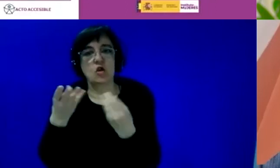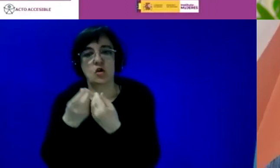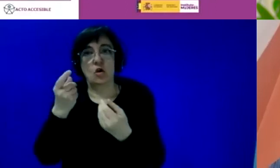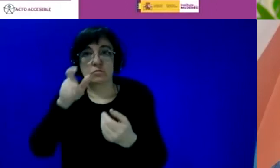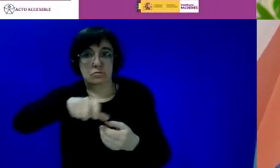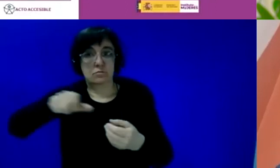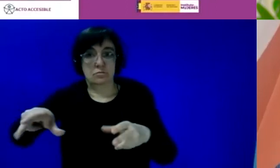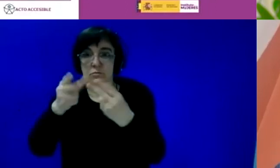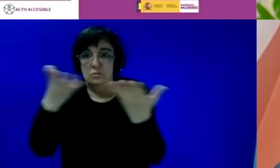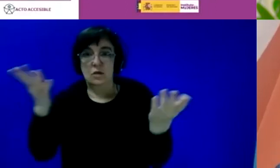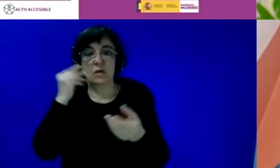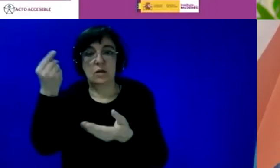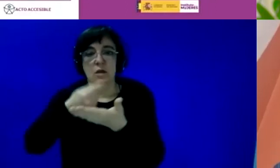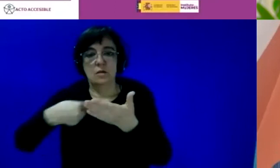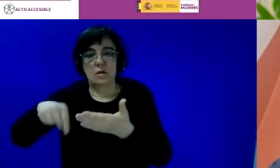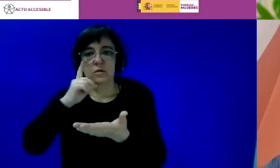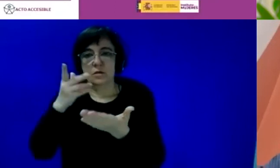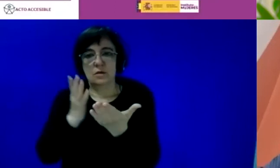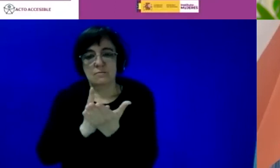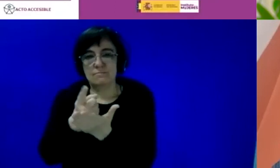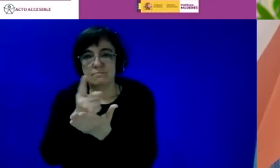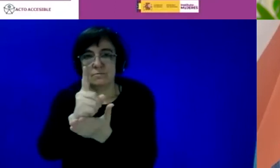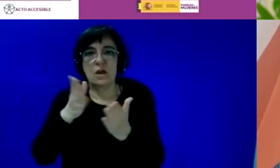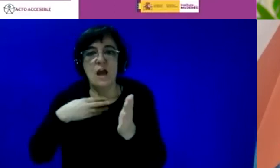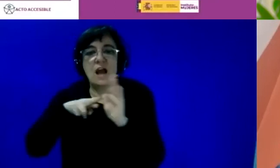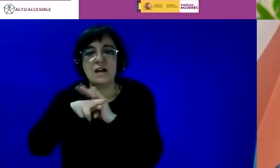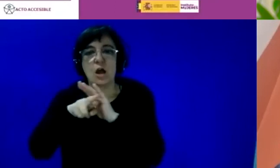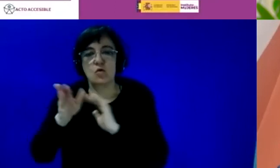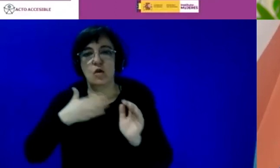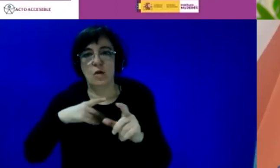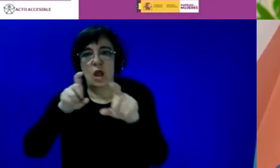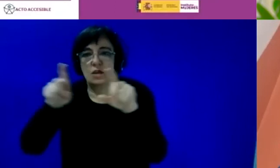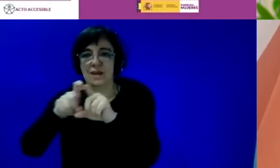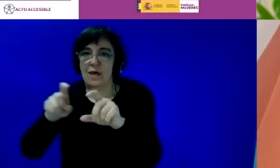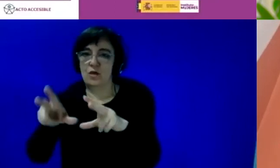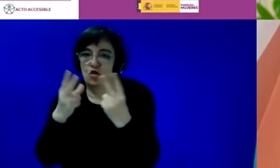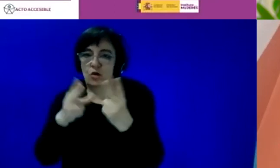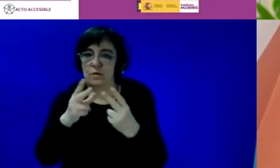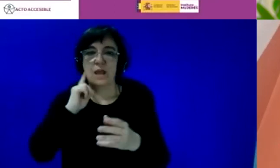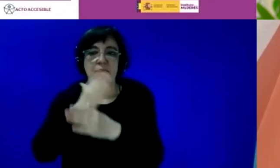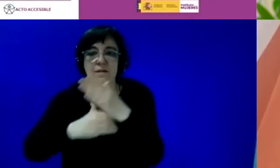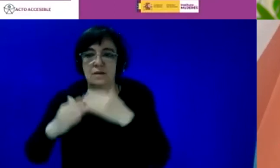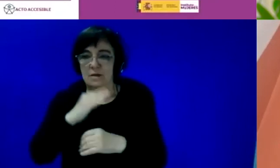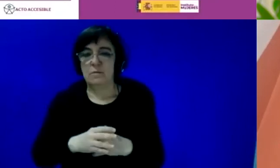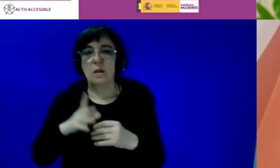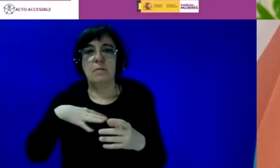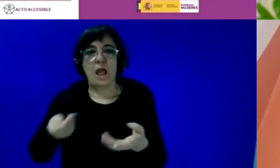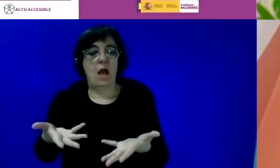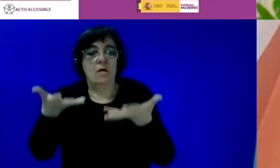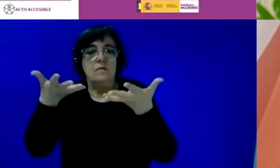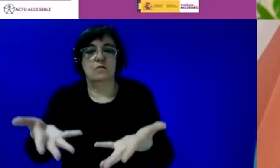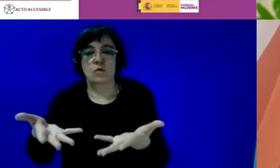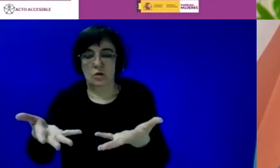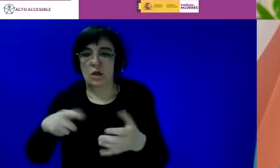We are working with civil society on a mapping exercise of support which